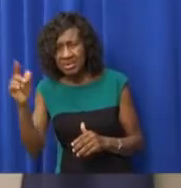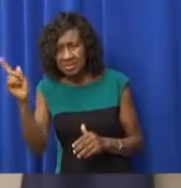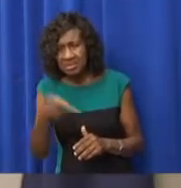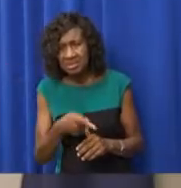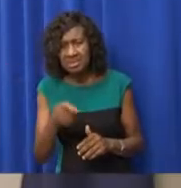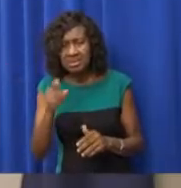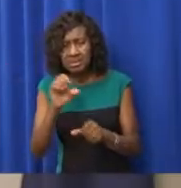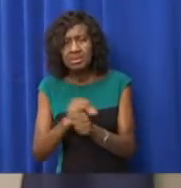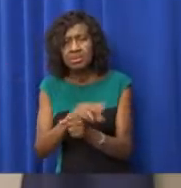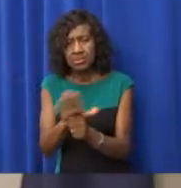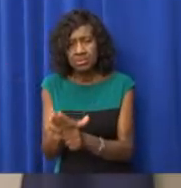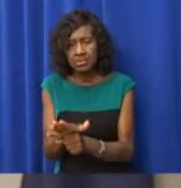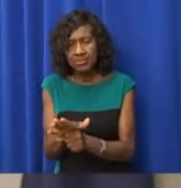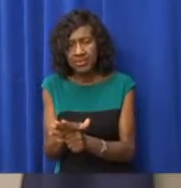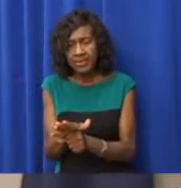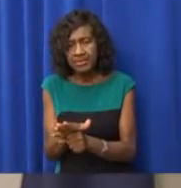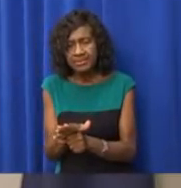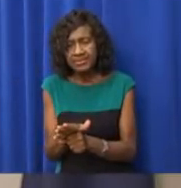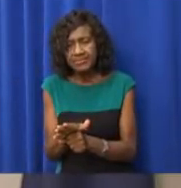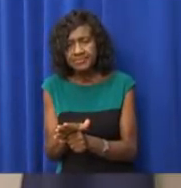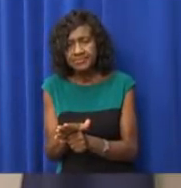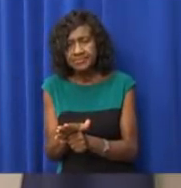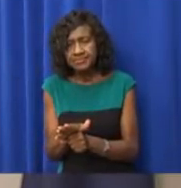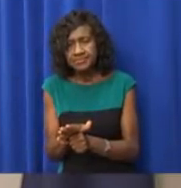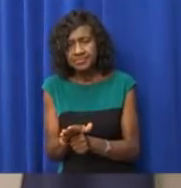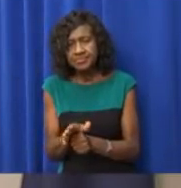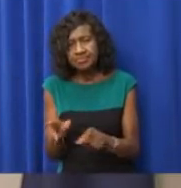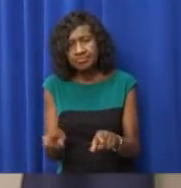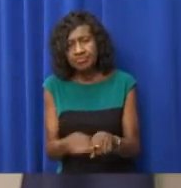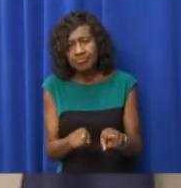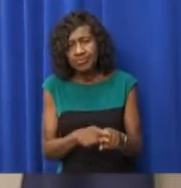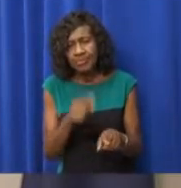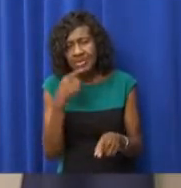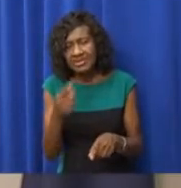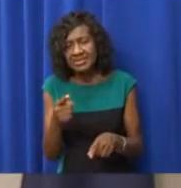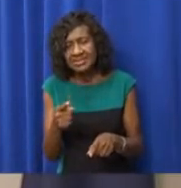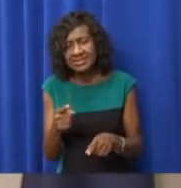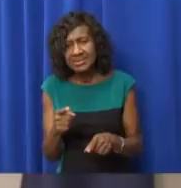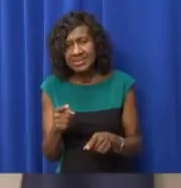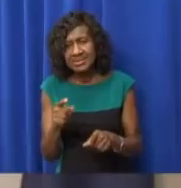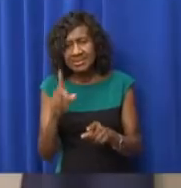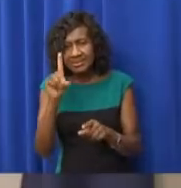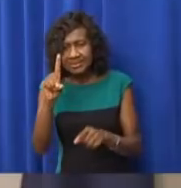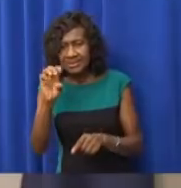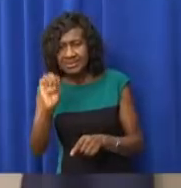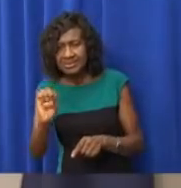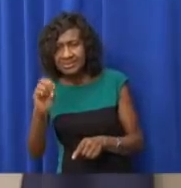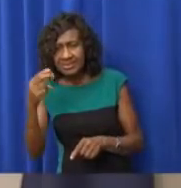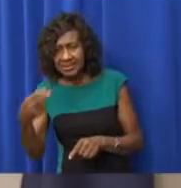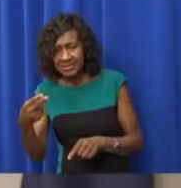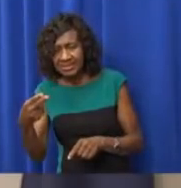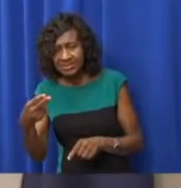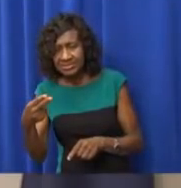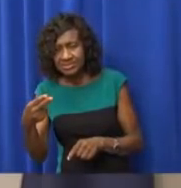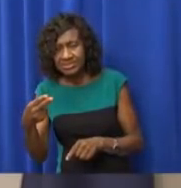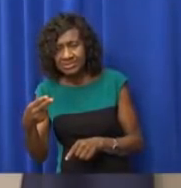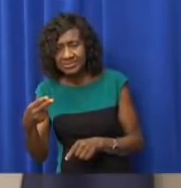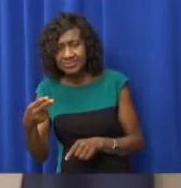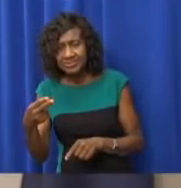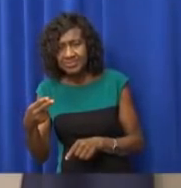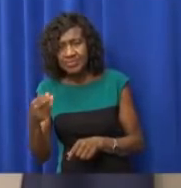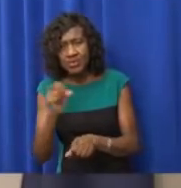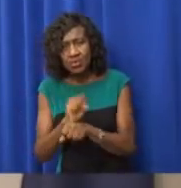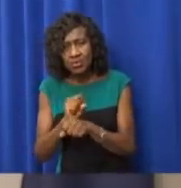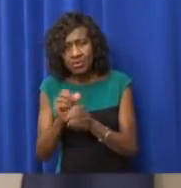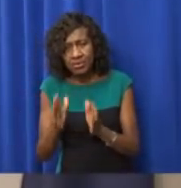www.explore.gov.ky/coronavirus. With that being said, I'm also proud to tell you that the Department of Environmental Health officers and D8 solid waste teams are